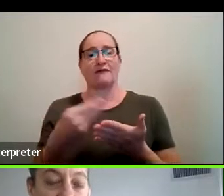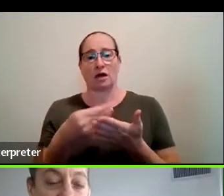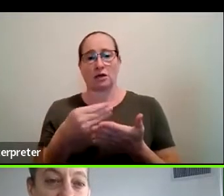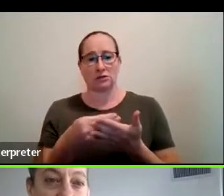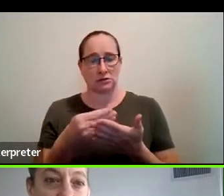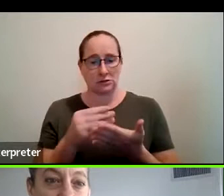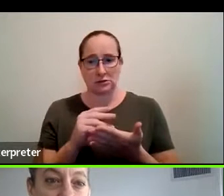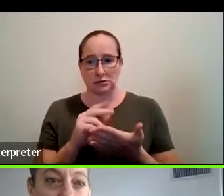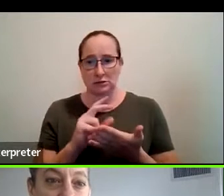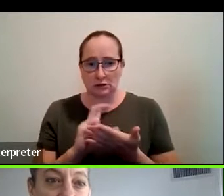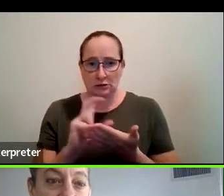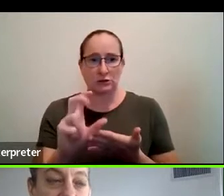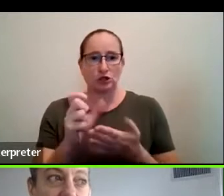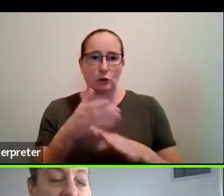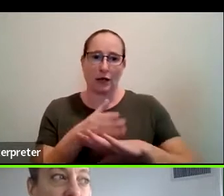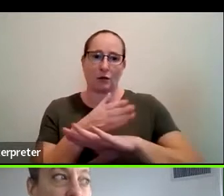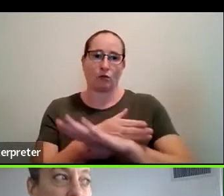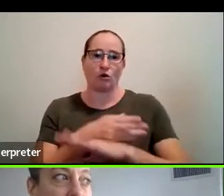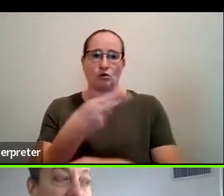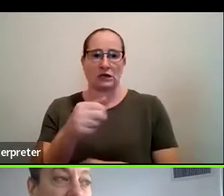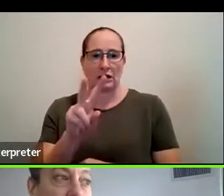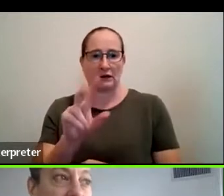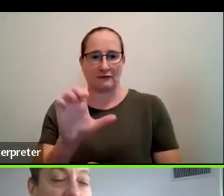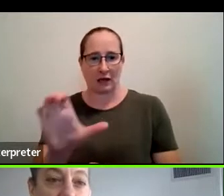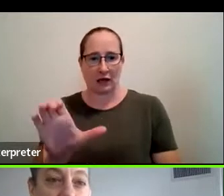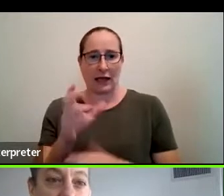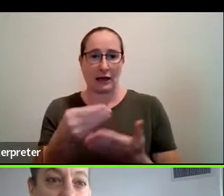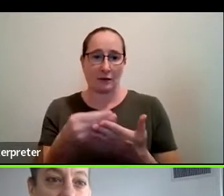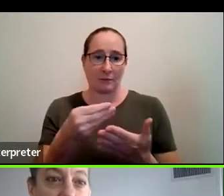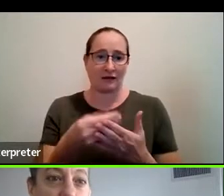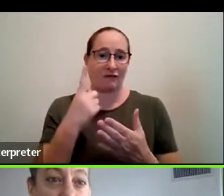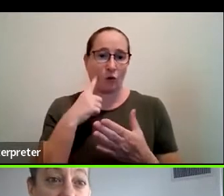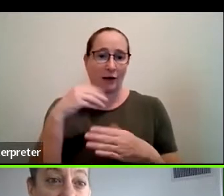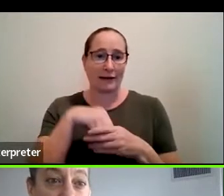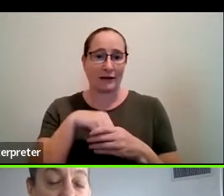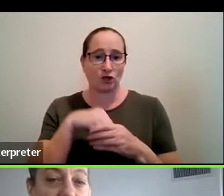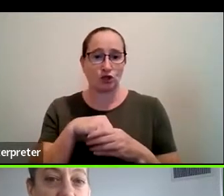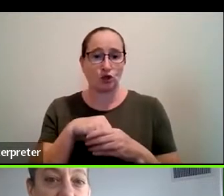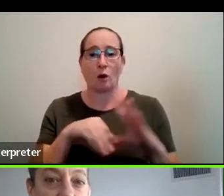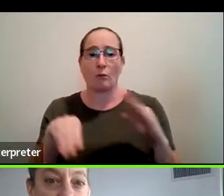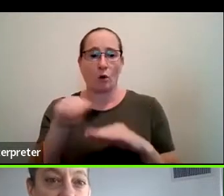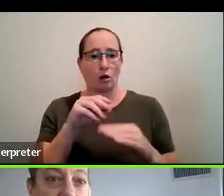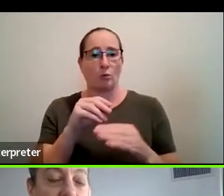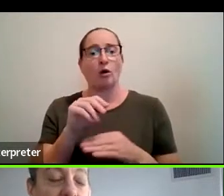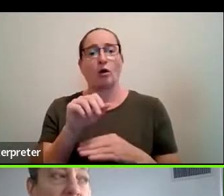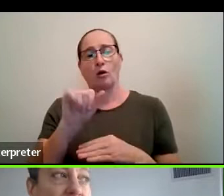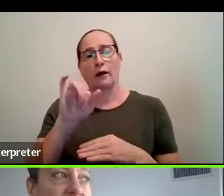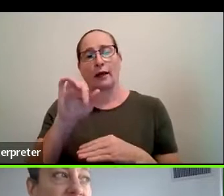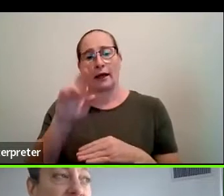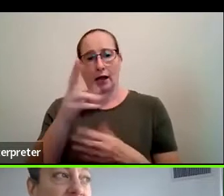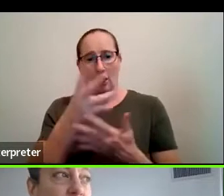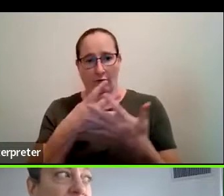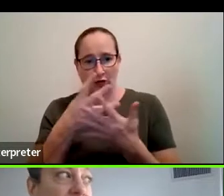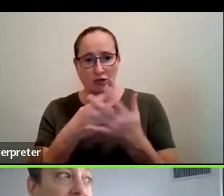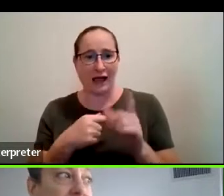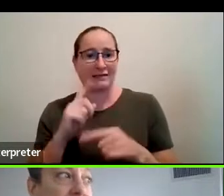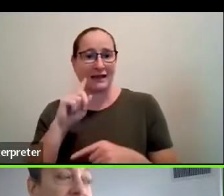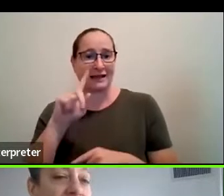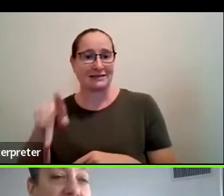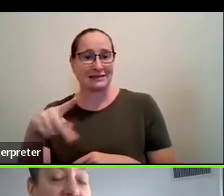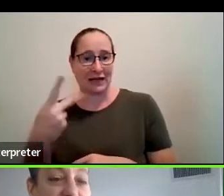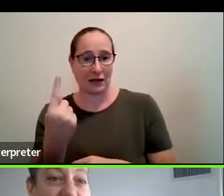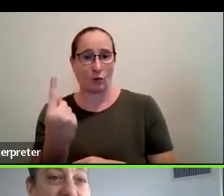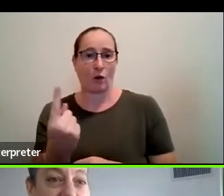funds to improve HVAC, and money for indoor portable air filters is a big one. I think a second one